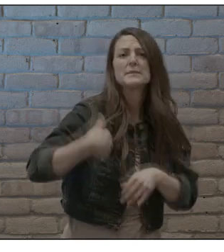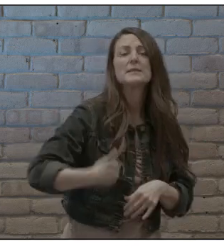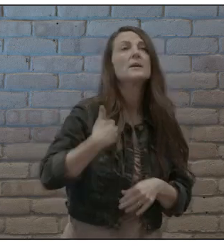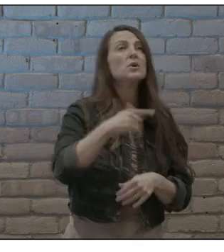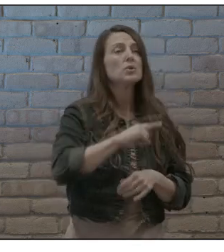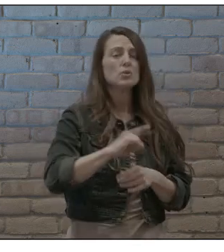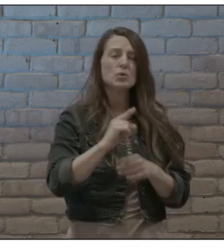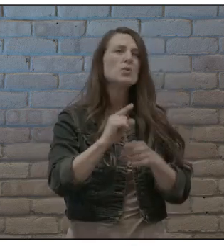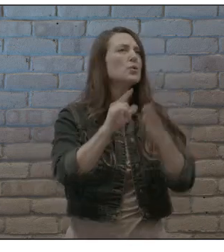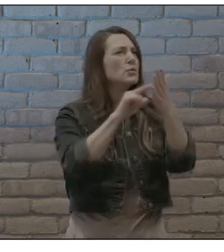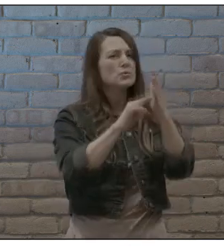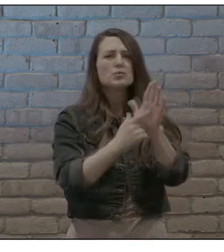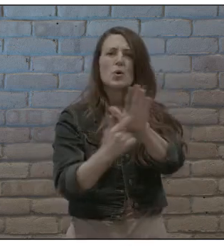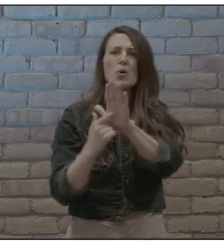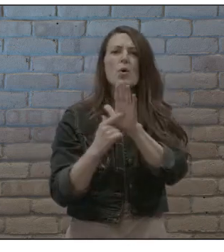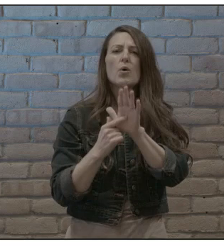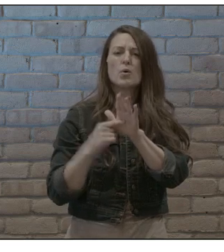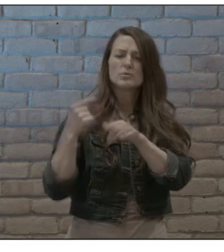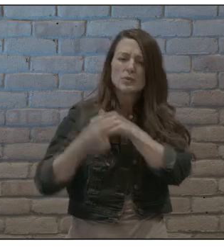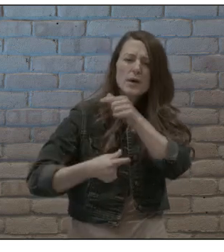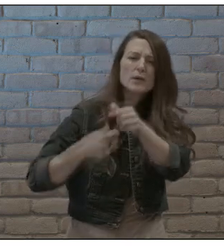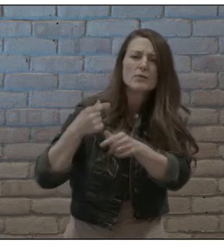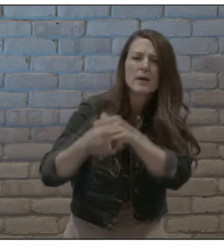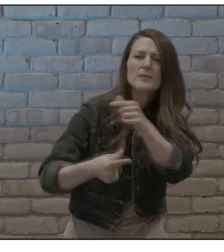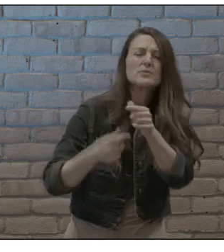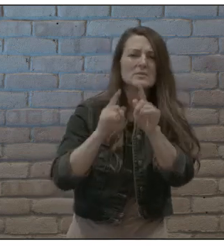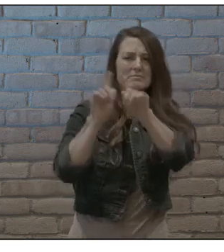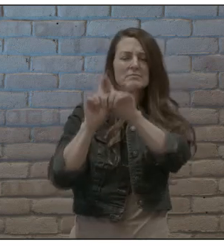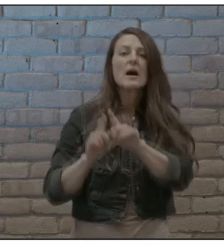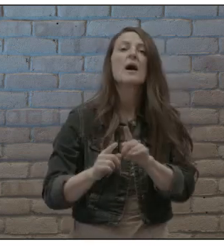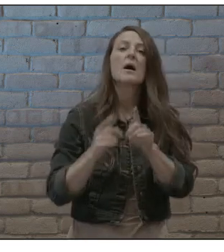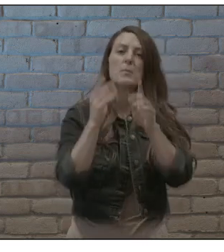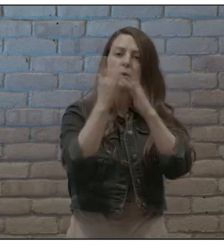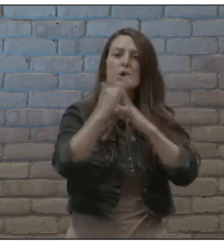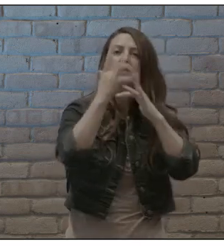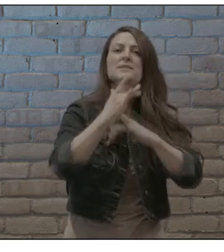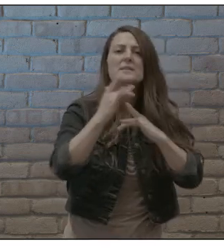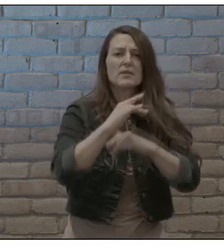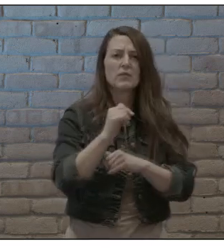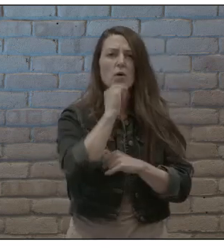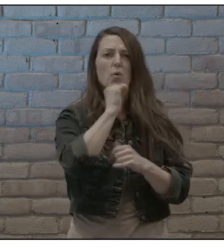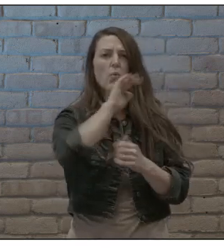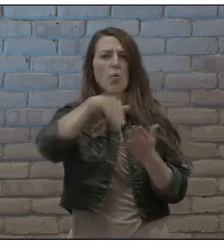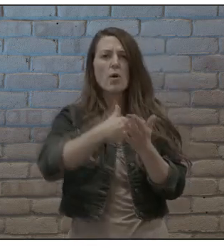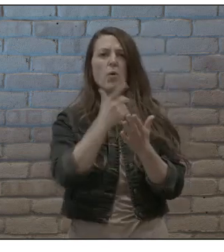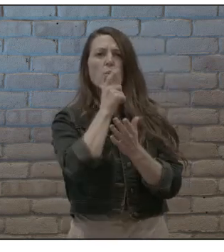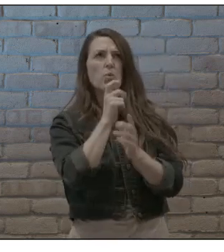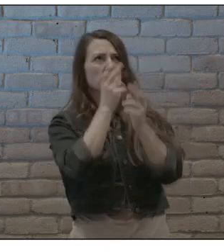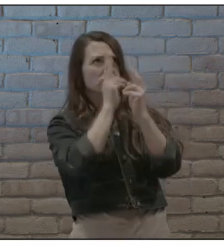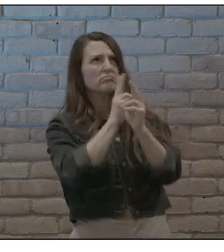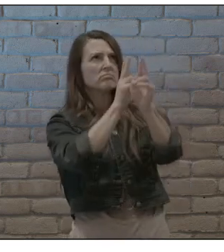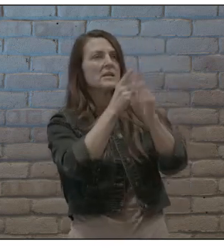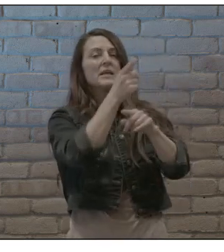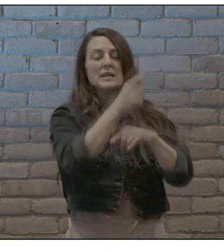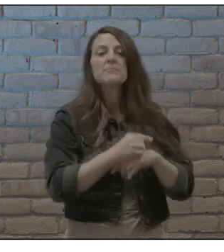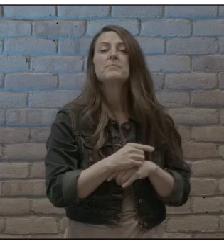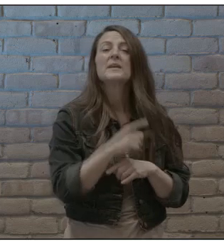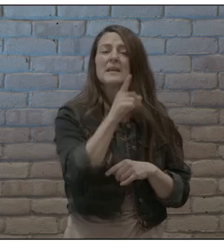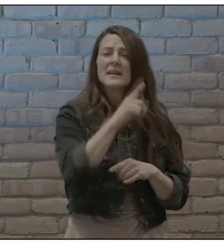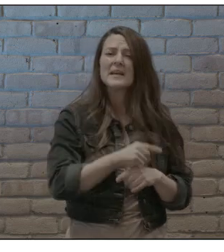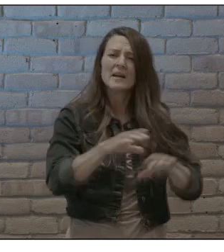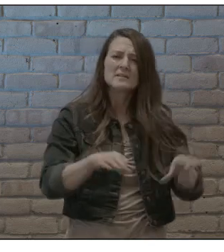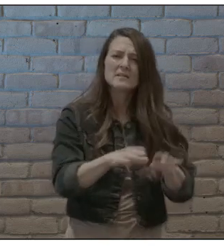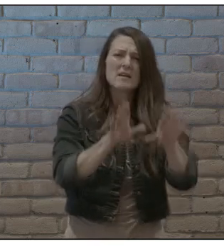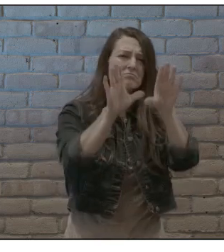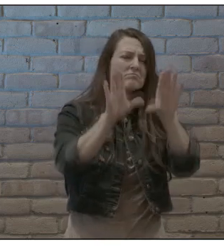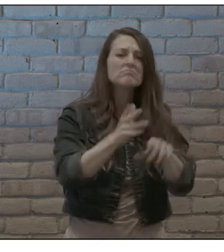from generation to all who fear him. His mighty arm has done tremendous things. He has scattered the